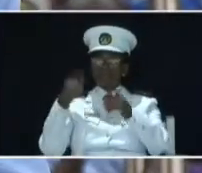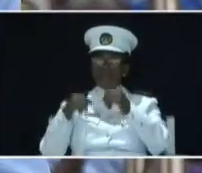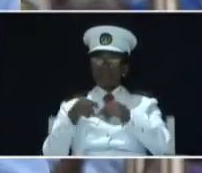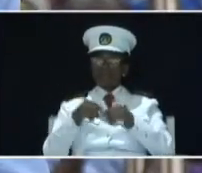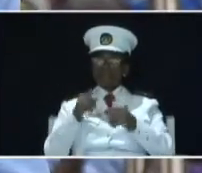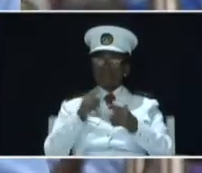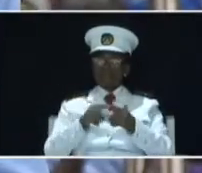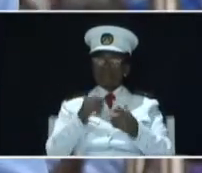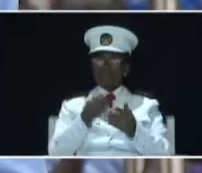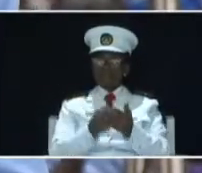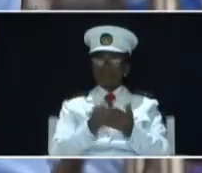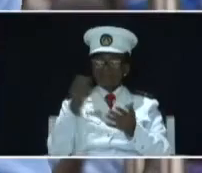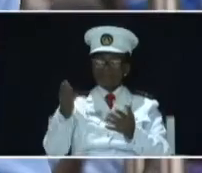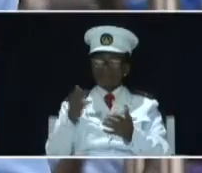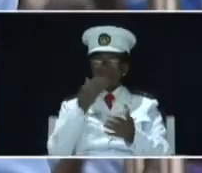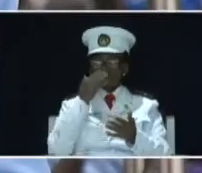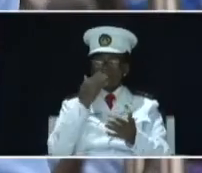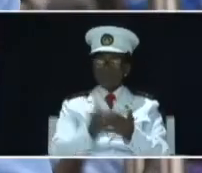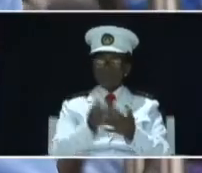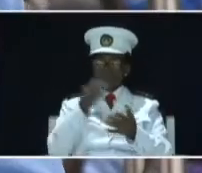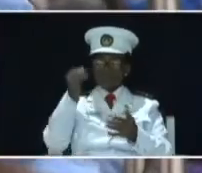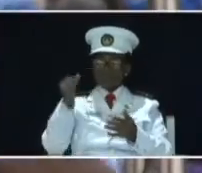to buy goods.